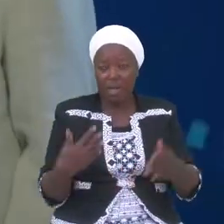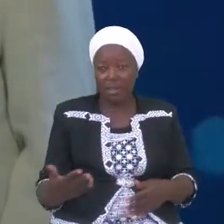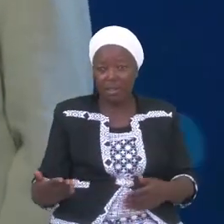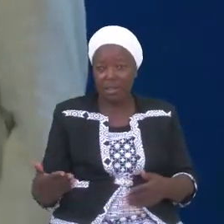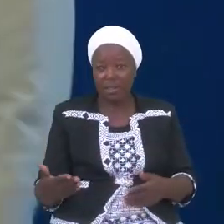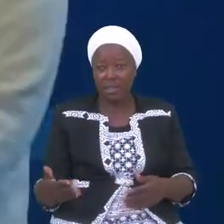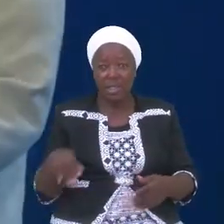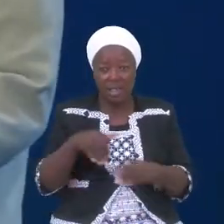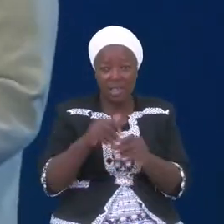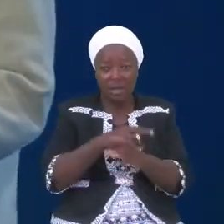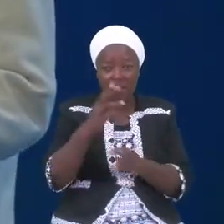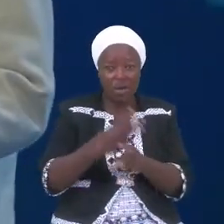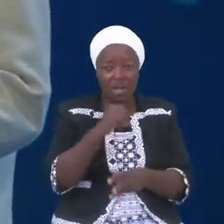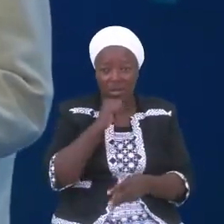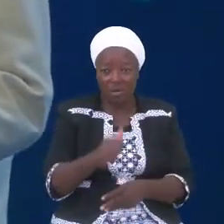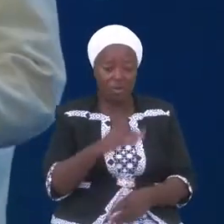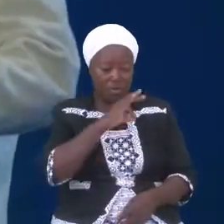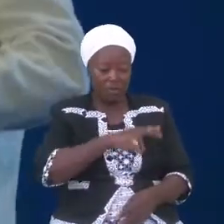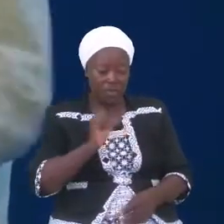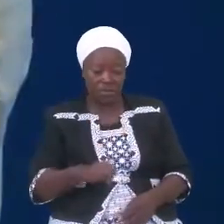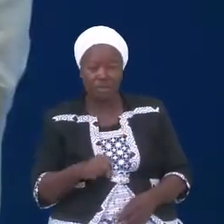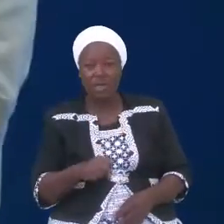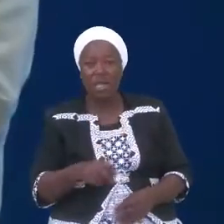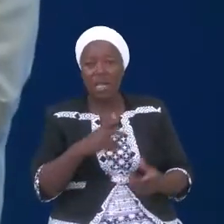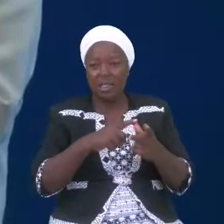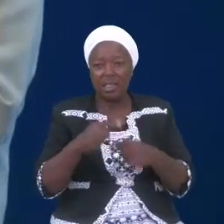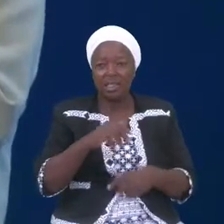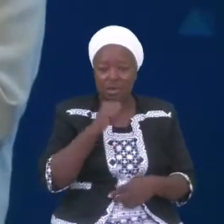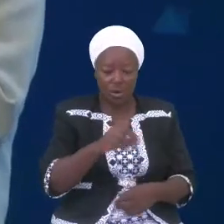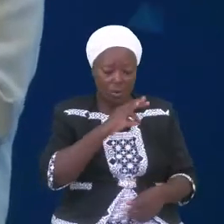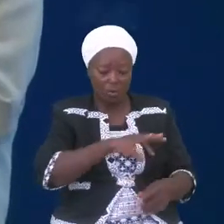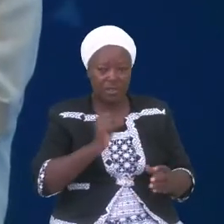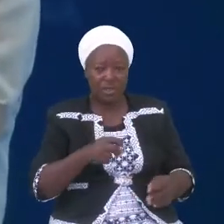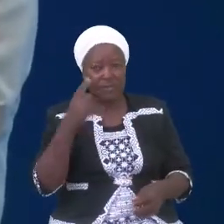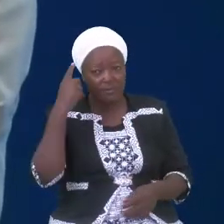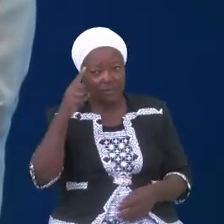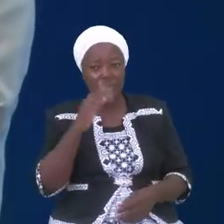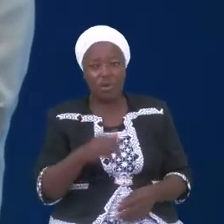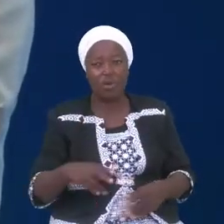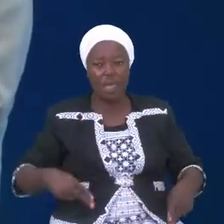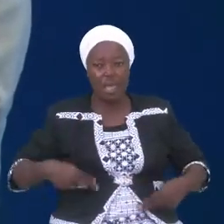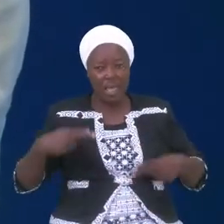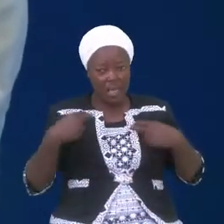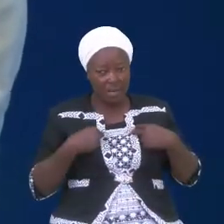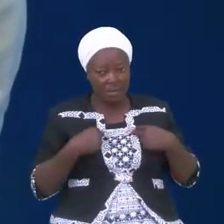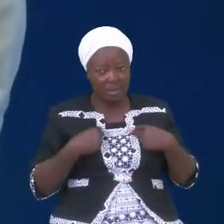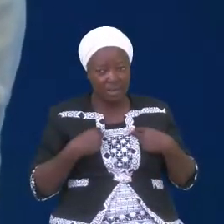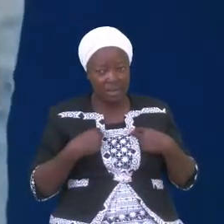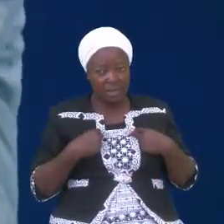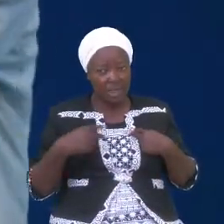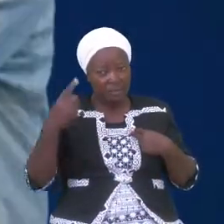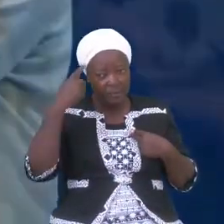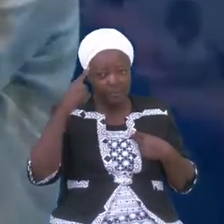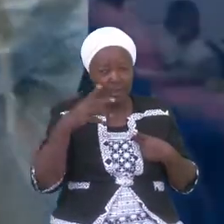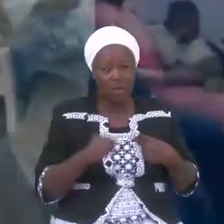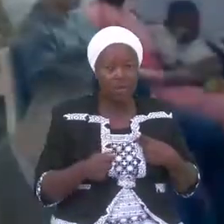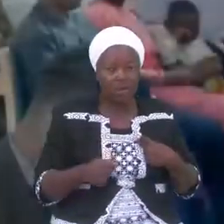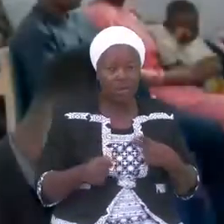profitable. They are not profitable for your soundness, for your health, for your salvation,